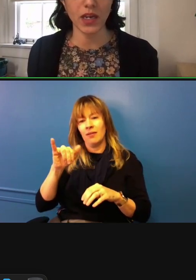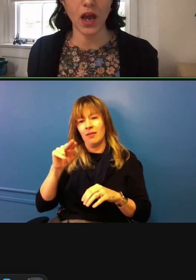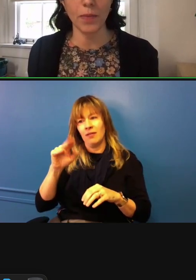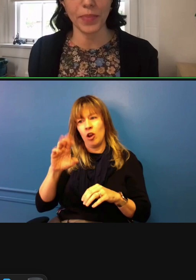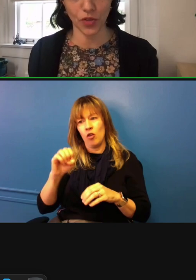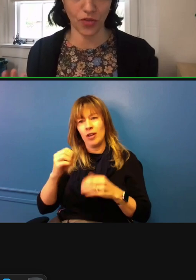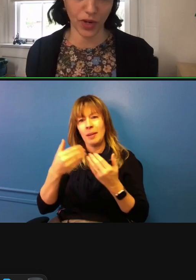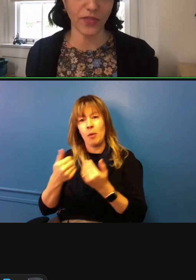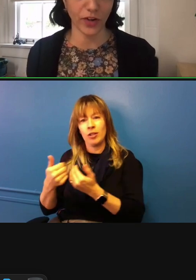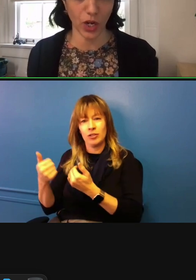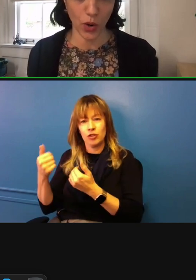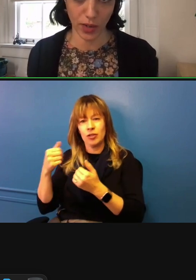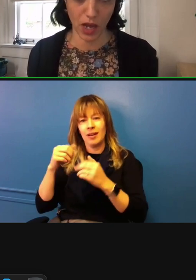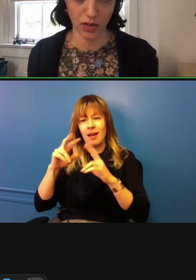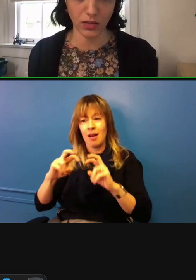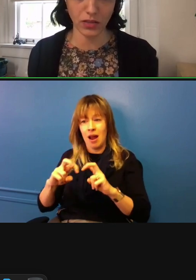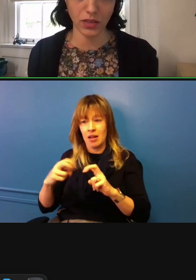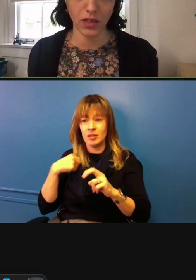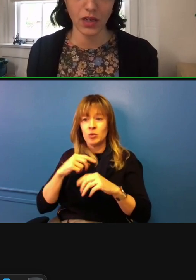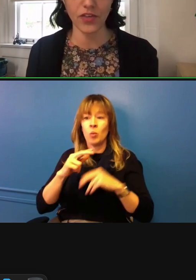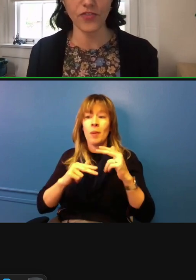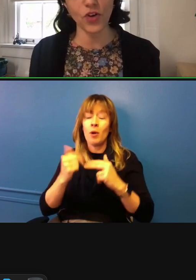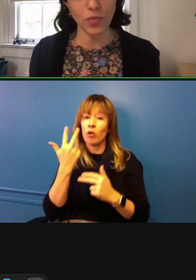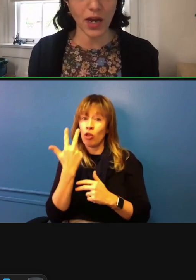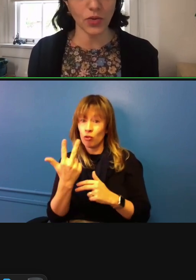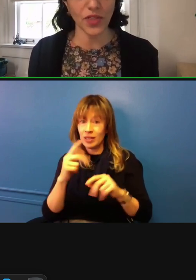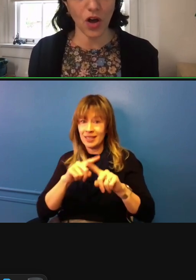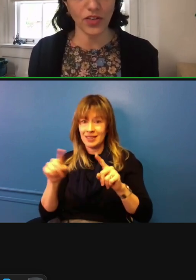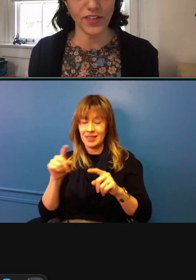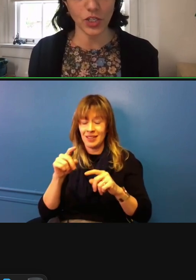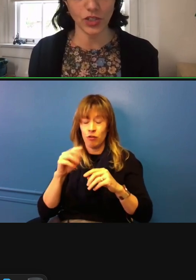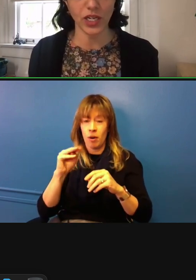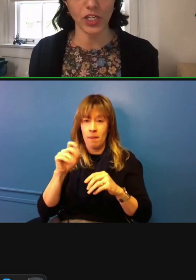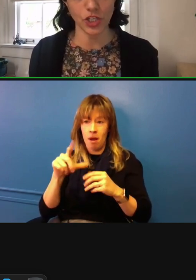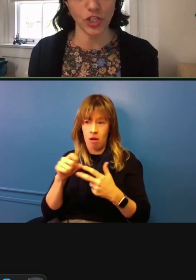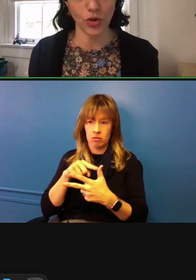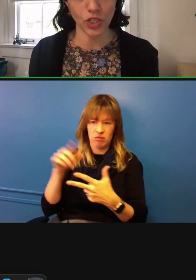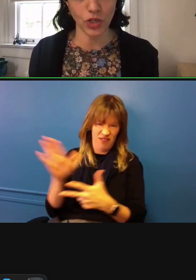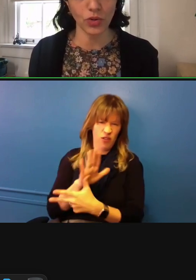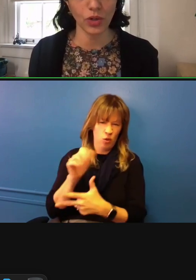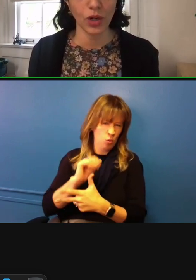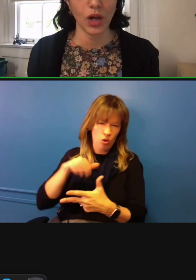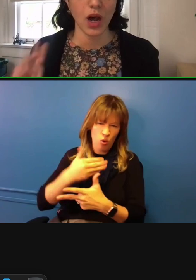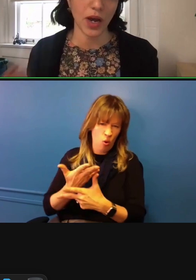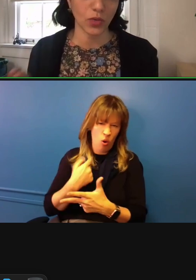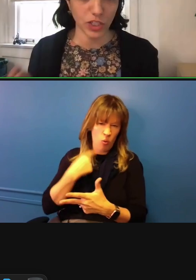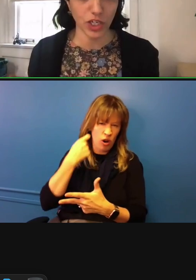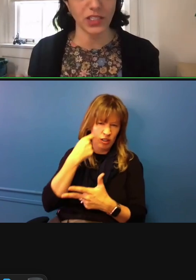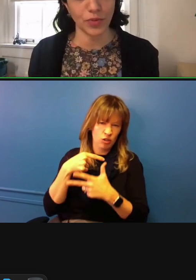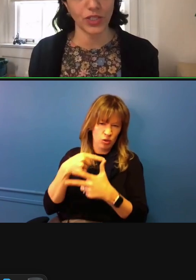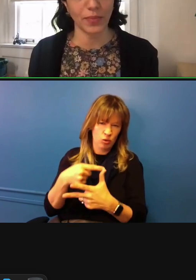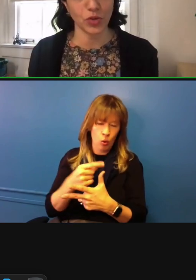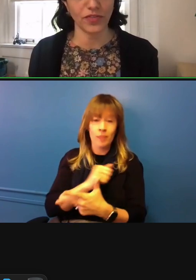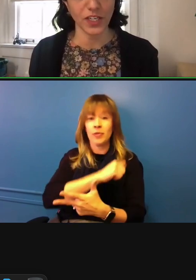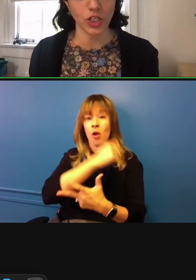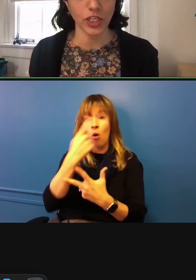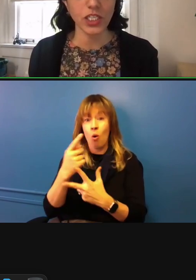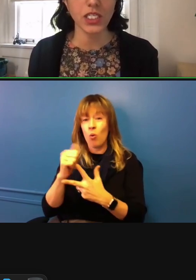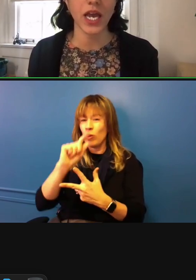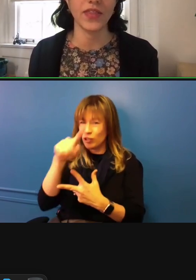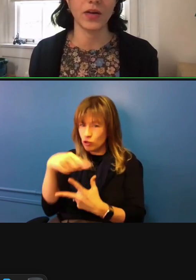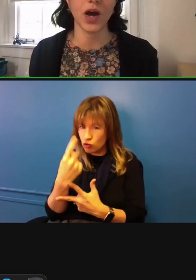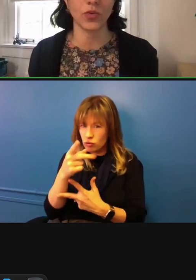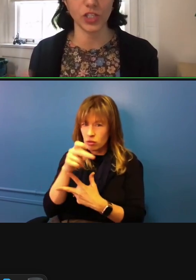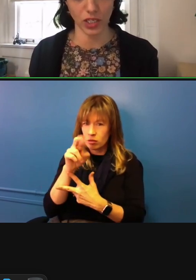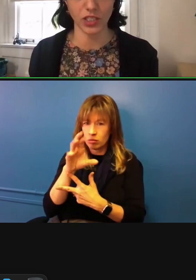this, we built 3 different encoding models: the full model with all the features that I just showed you, a model with just the perceptual